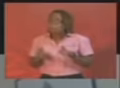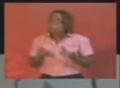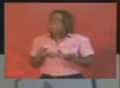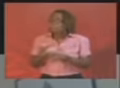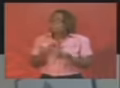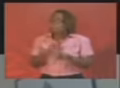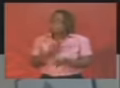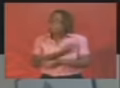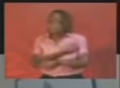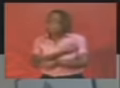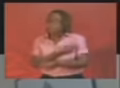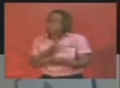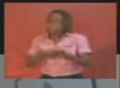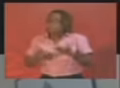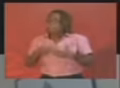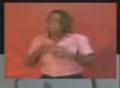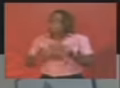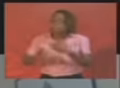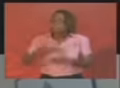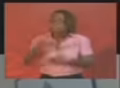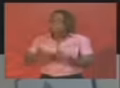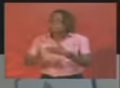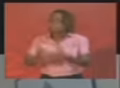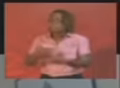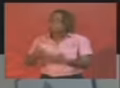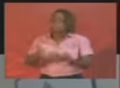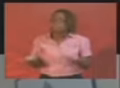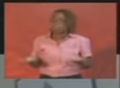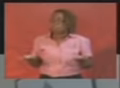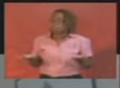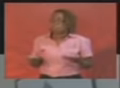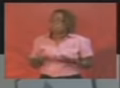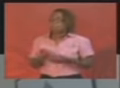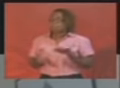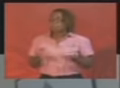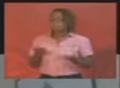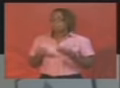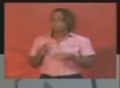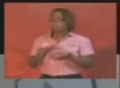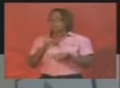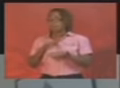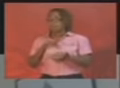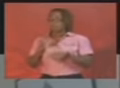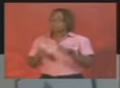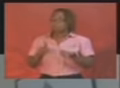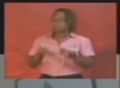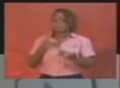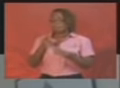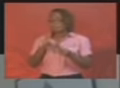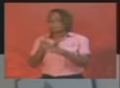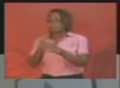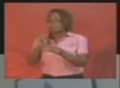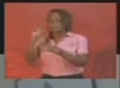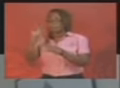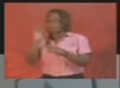have like alphabetically? Would they have to go by